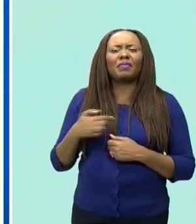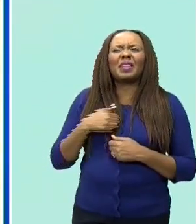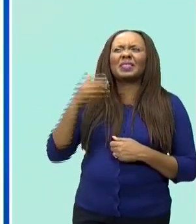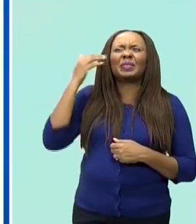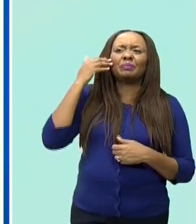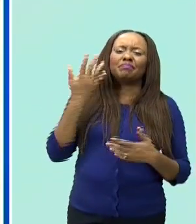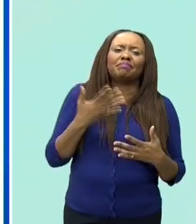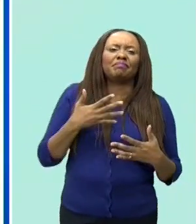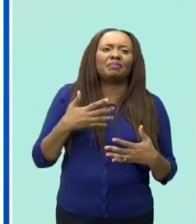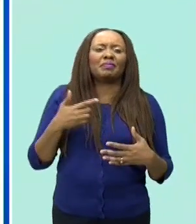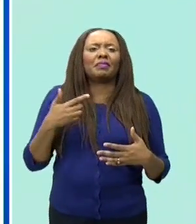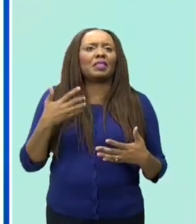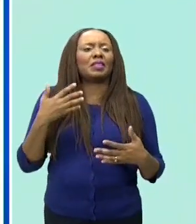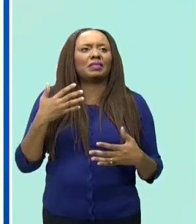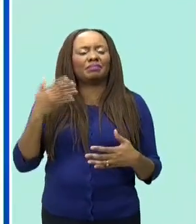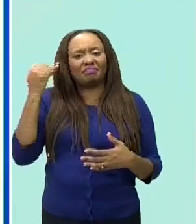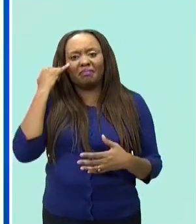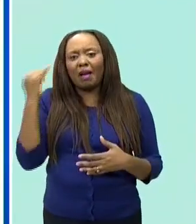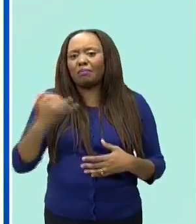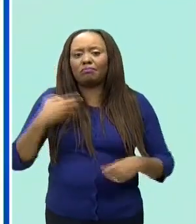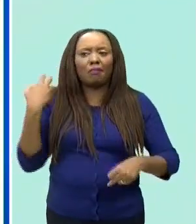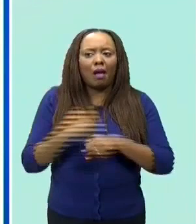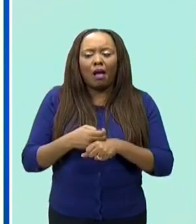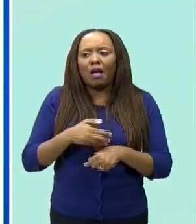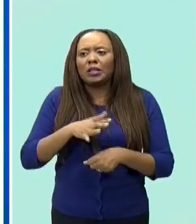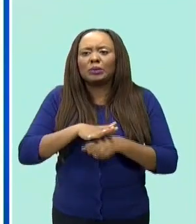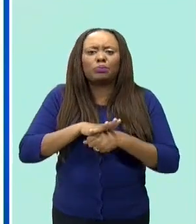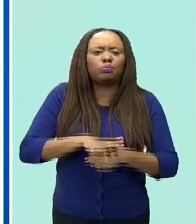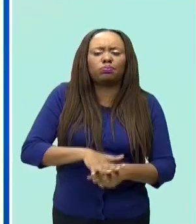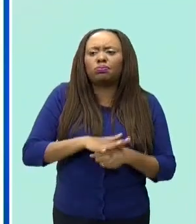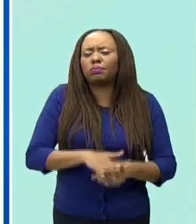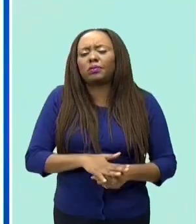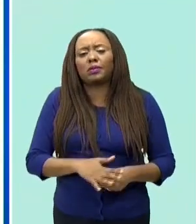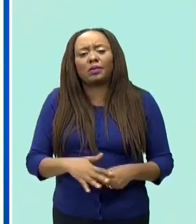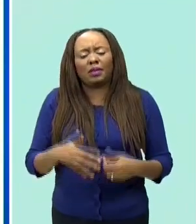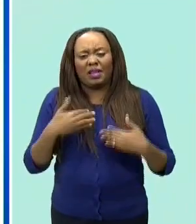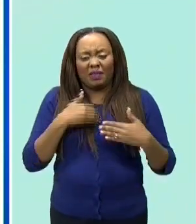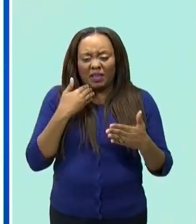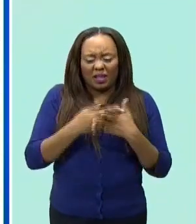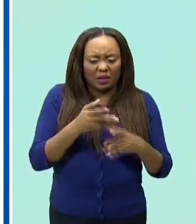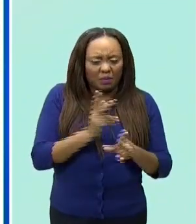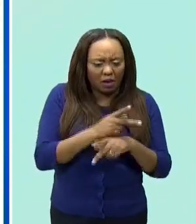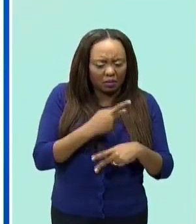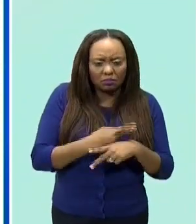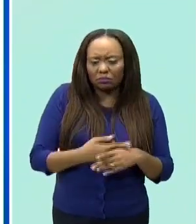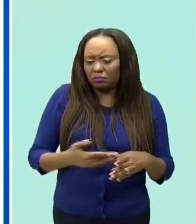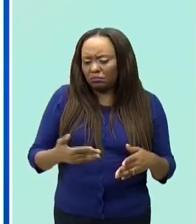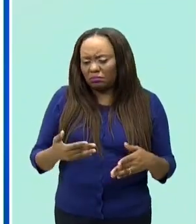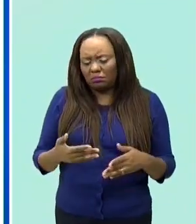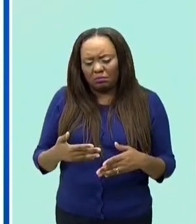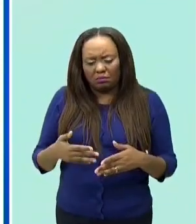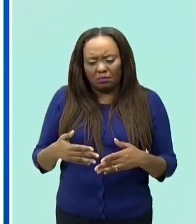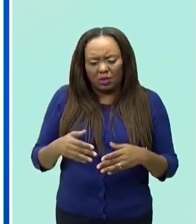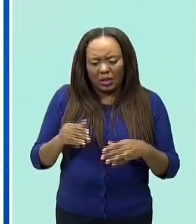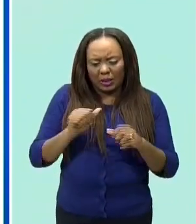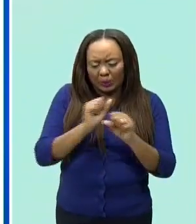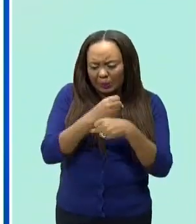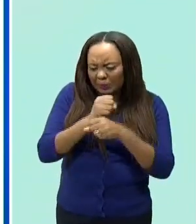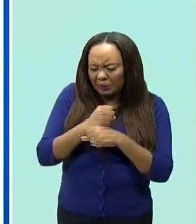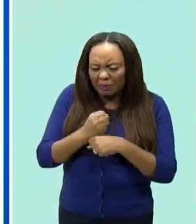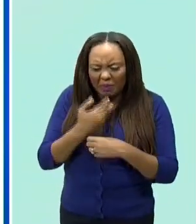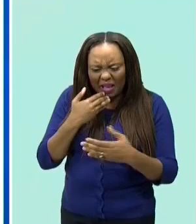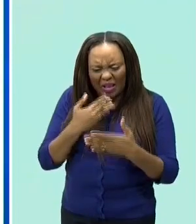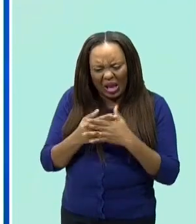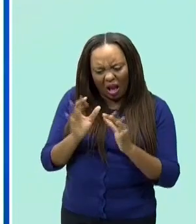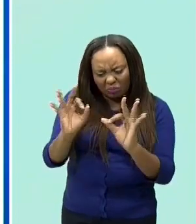pressure and struggling. But they have product that's quite good, very well presented, and I think